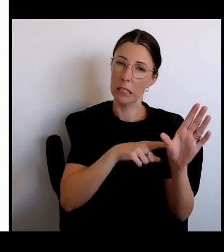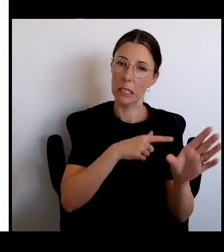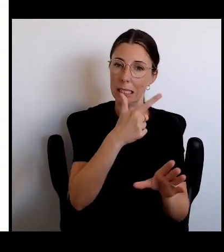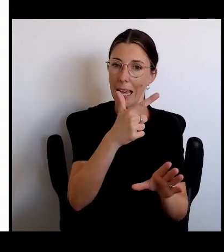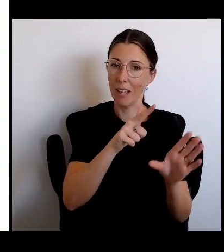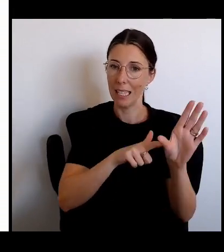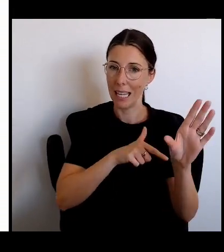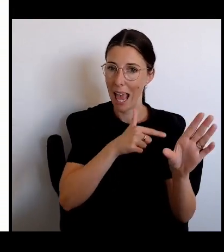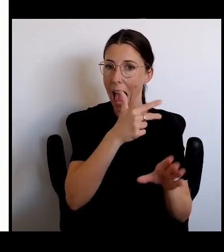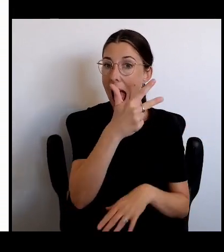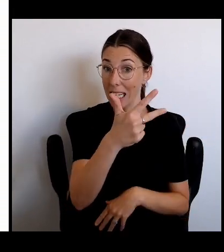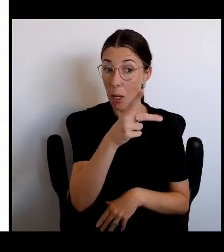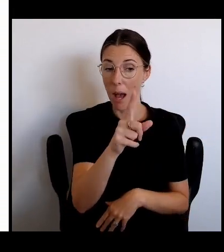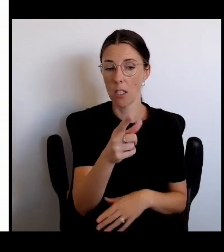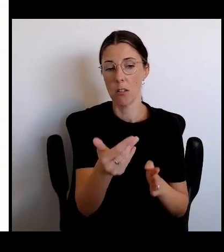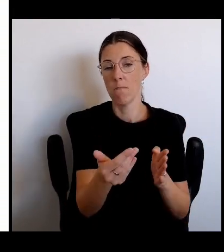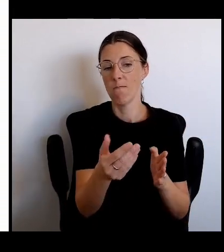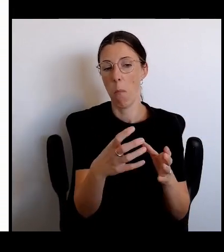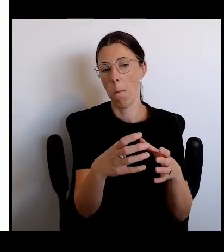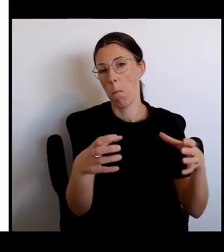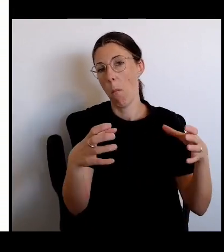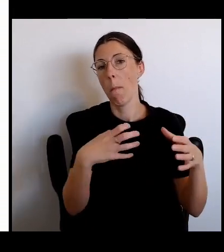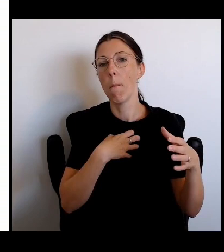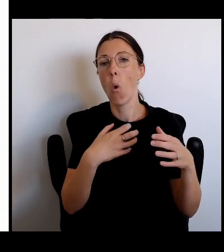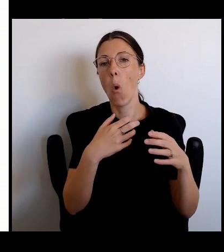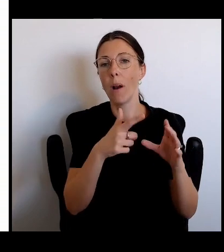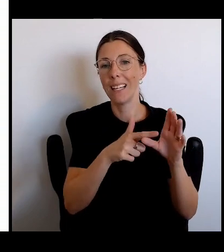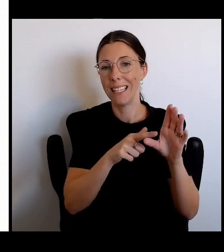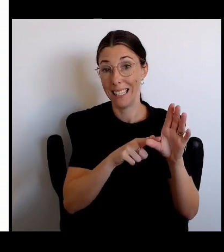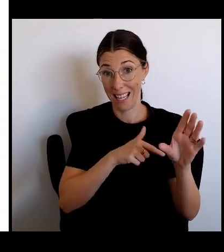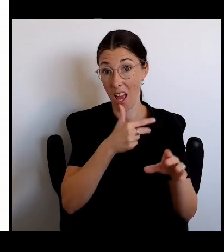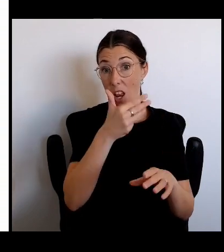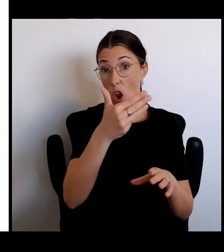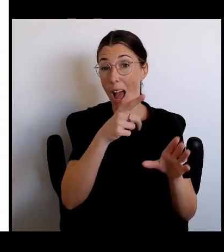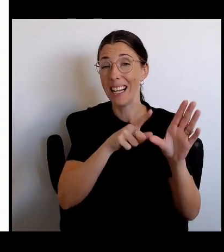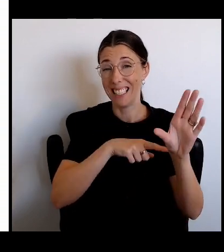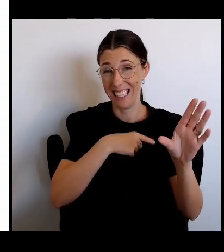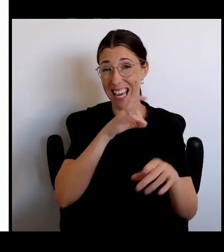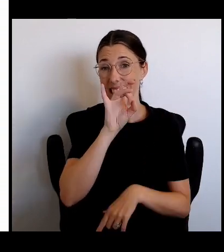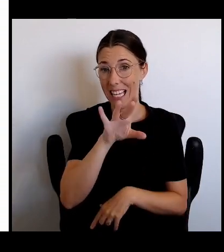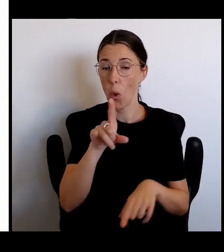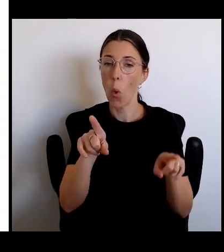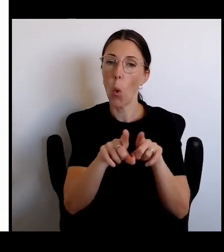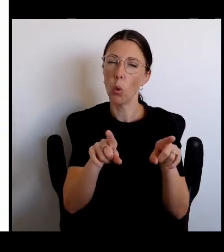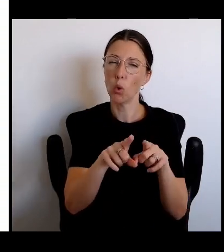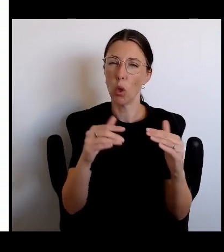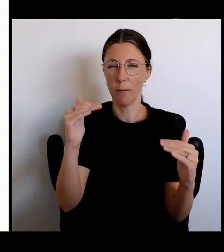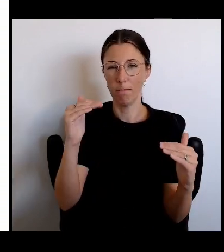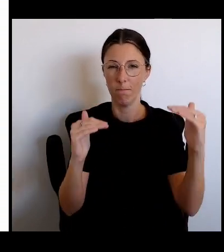more year 9s and 10s appearing in this segment, and they also are skewing slightly male as